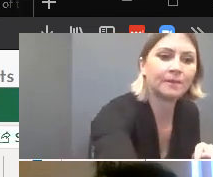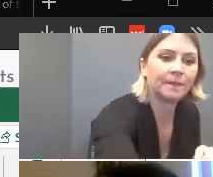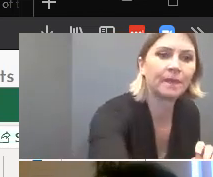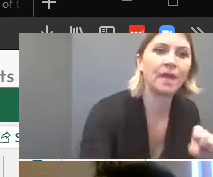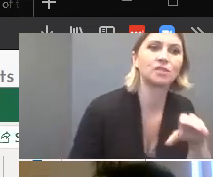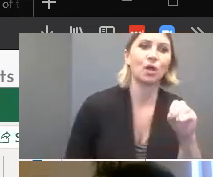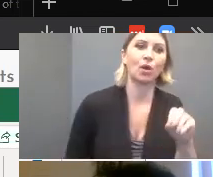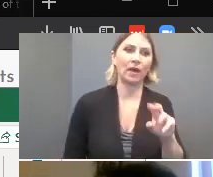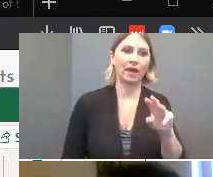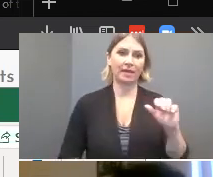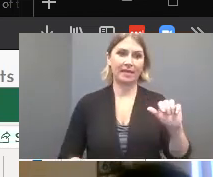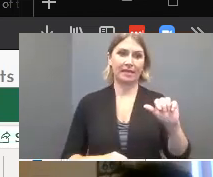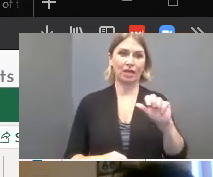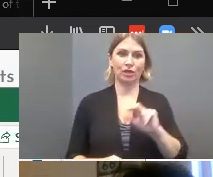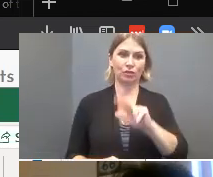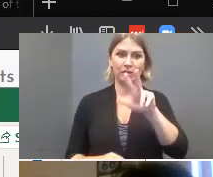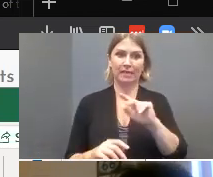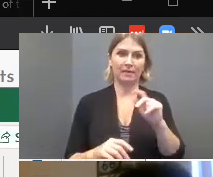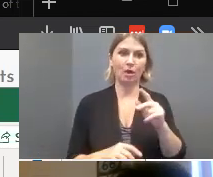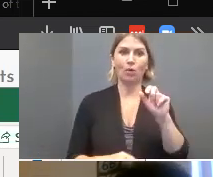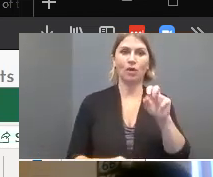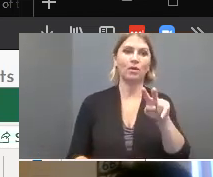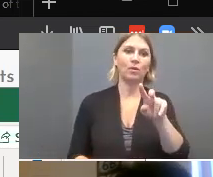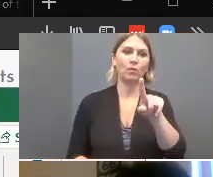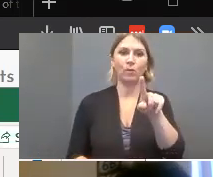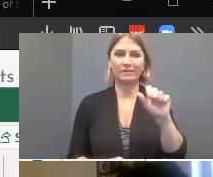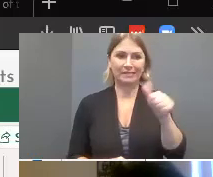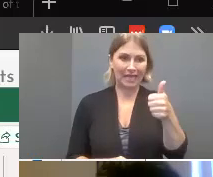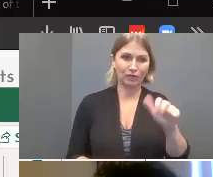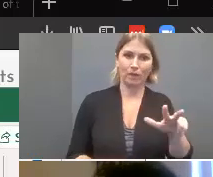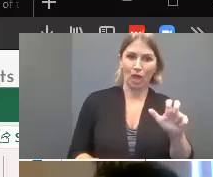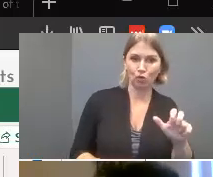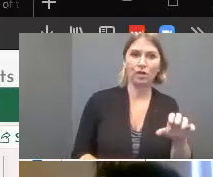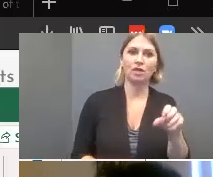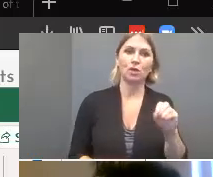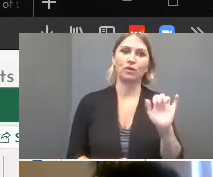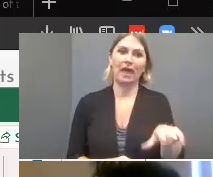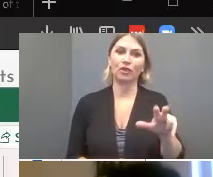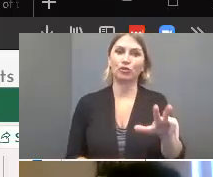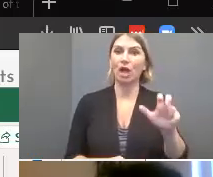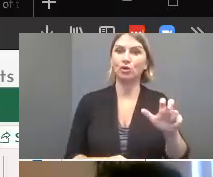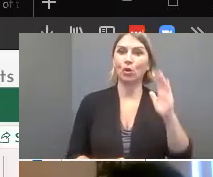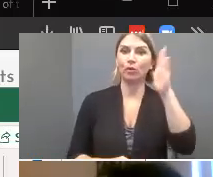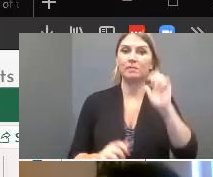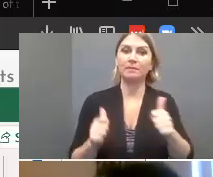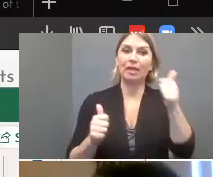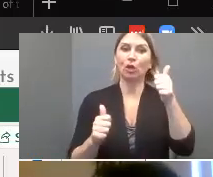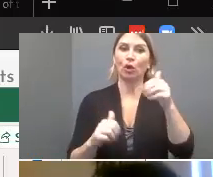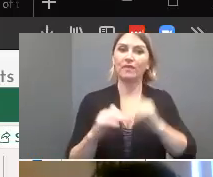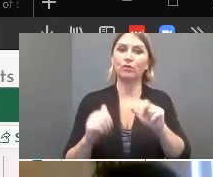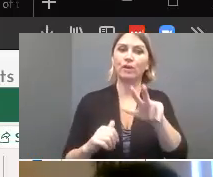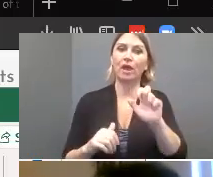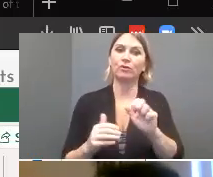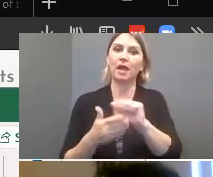So I'm saying 3 times 10 times 10, that is 300, right? And I'm saying that is going to be larger than 300 minus